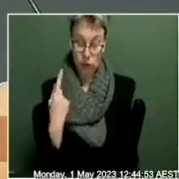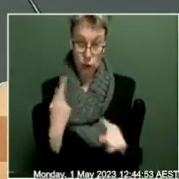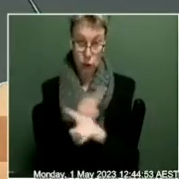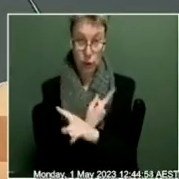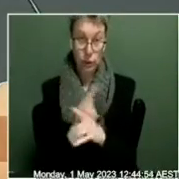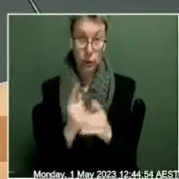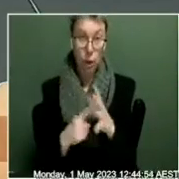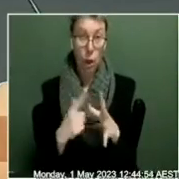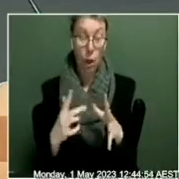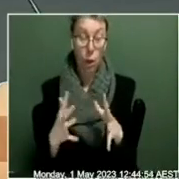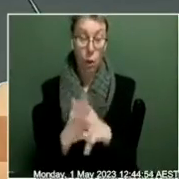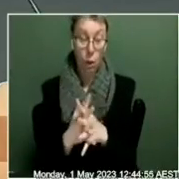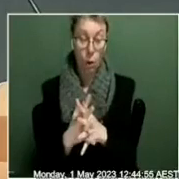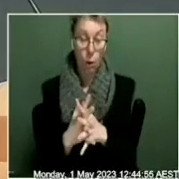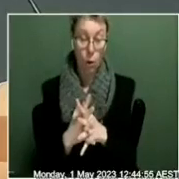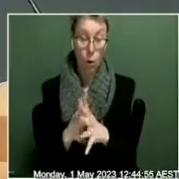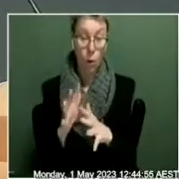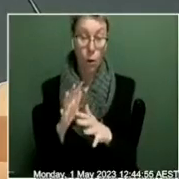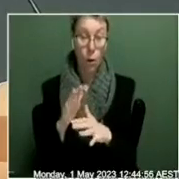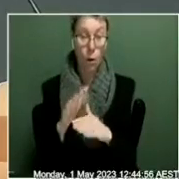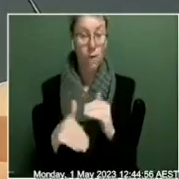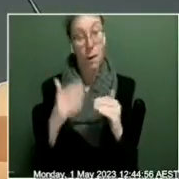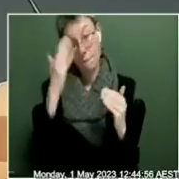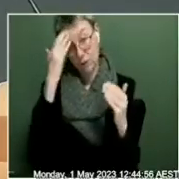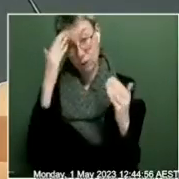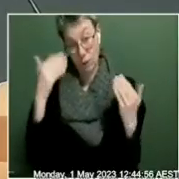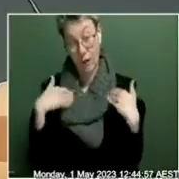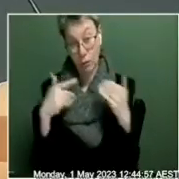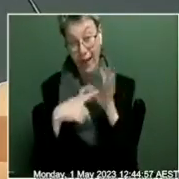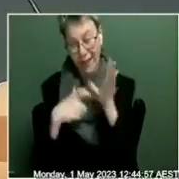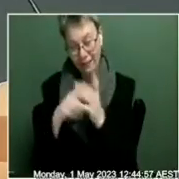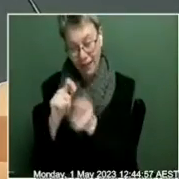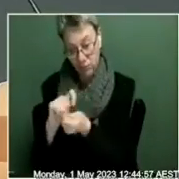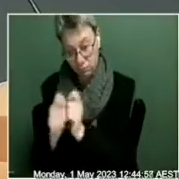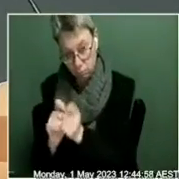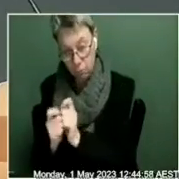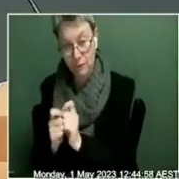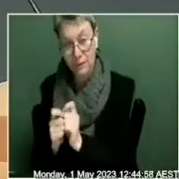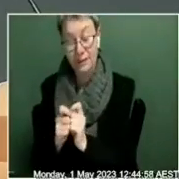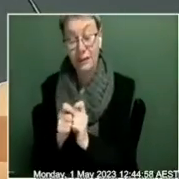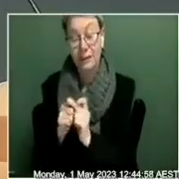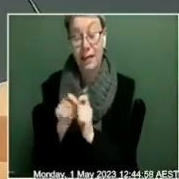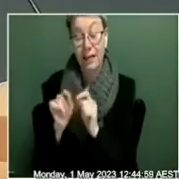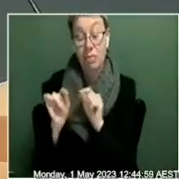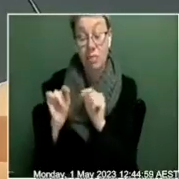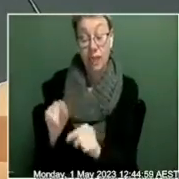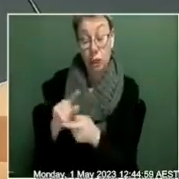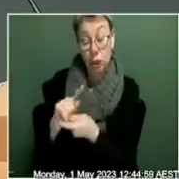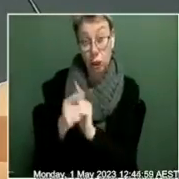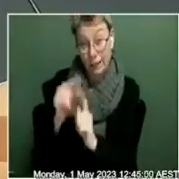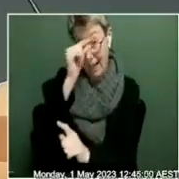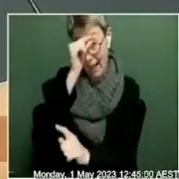to reflect that recommendation specifically about the relationship between mental health outcomes and human rights. Yes.